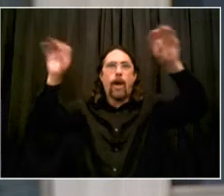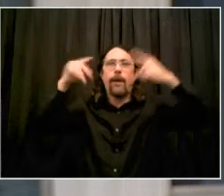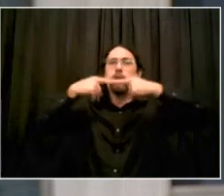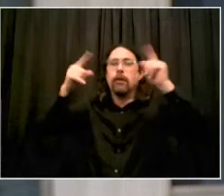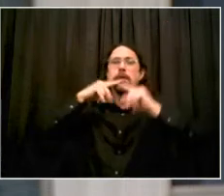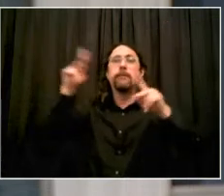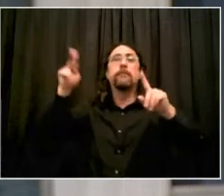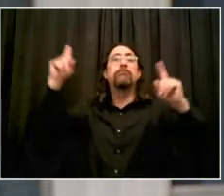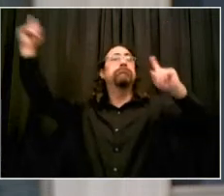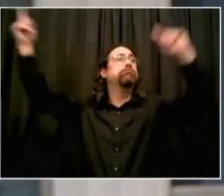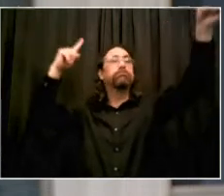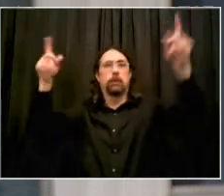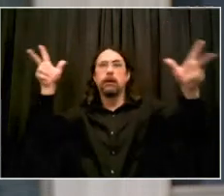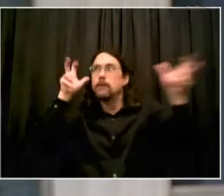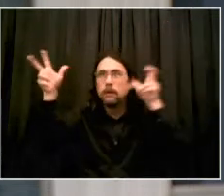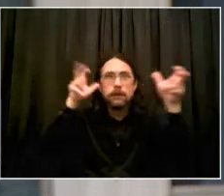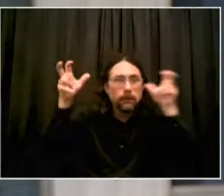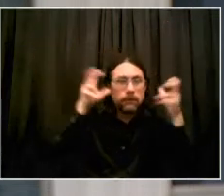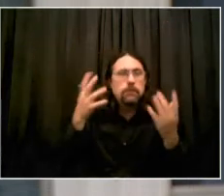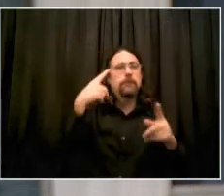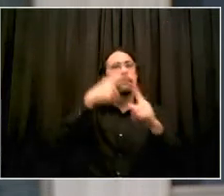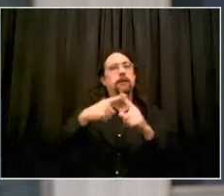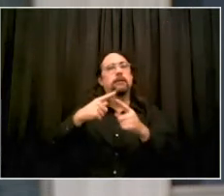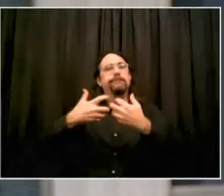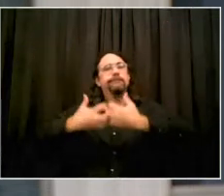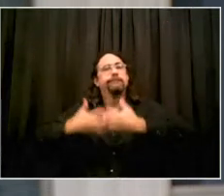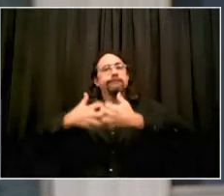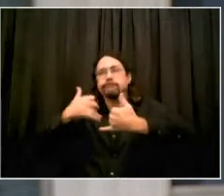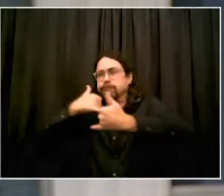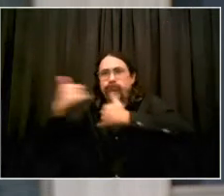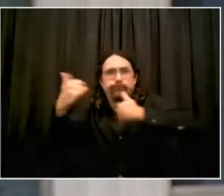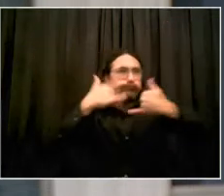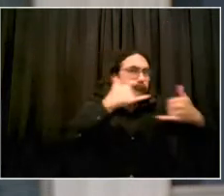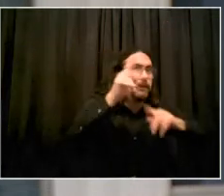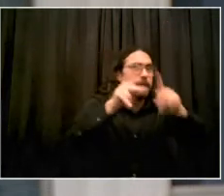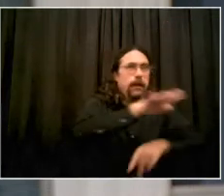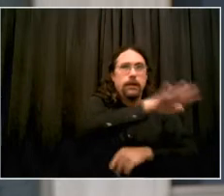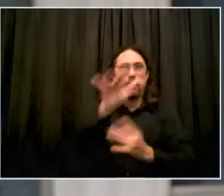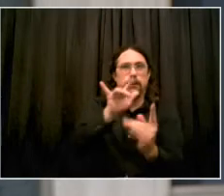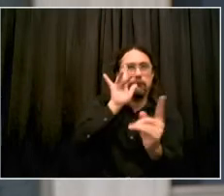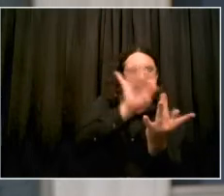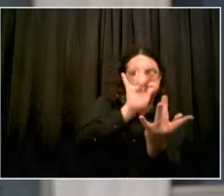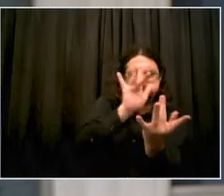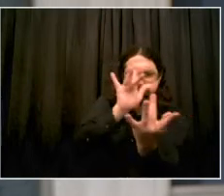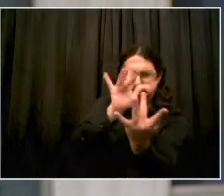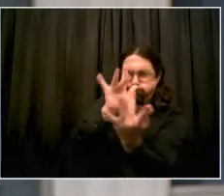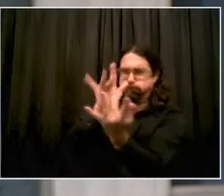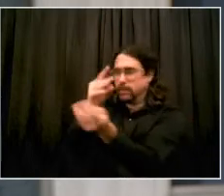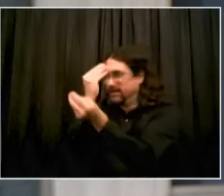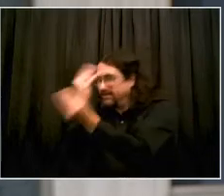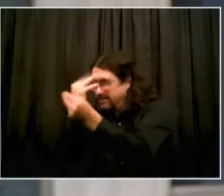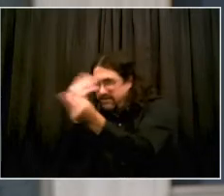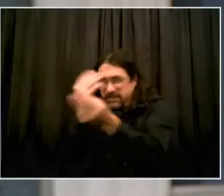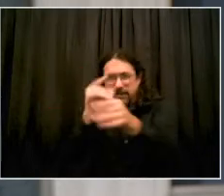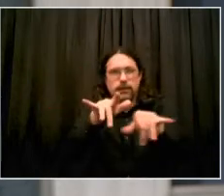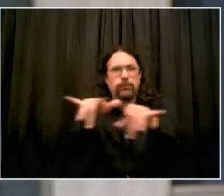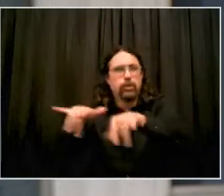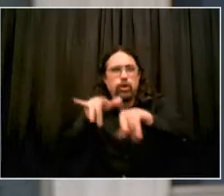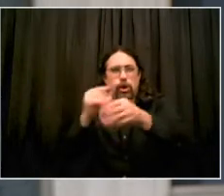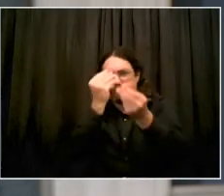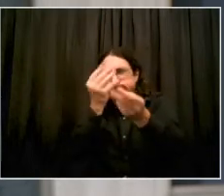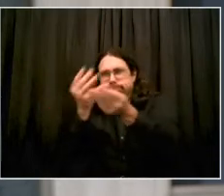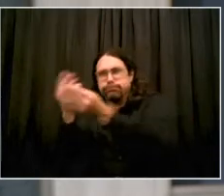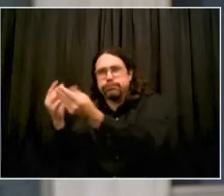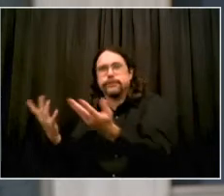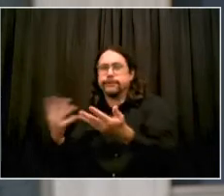ideas on how we decrease infection. We want to increase testing and increase compliance so that we can all